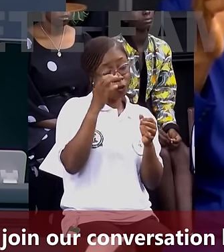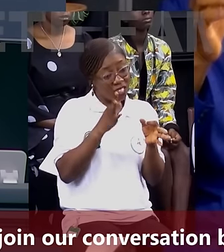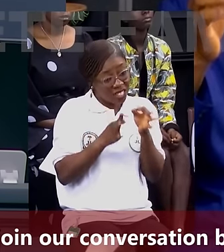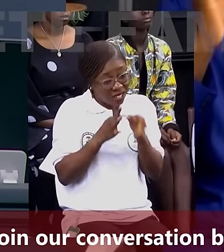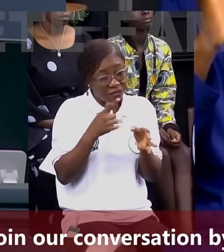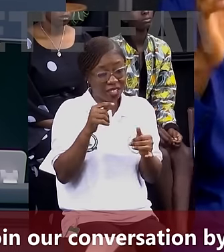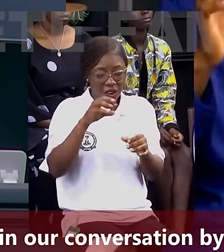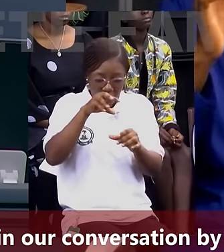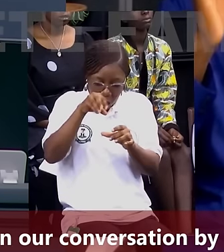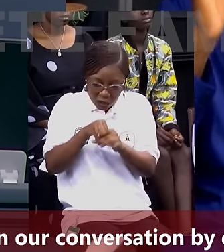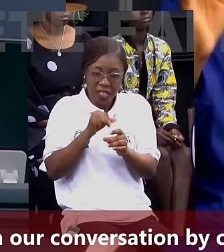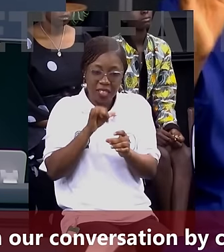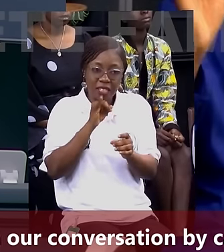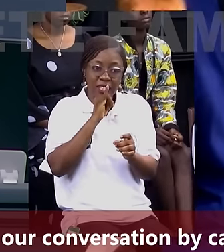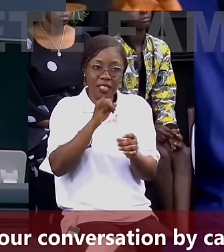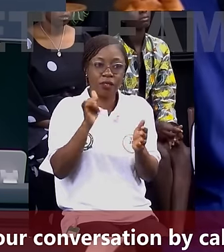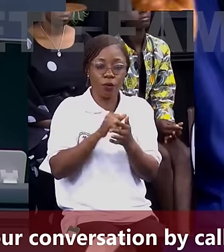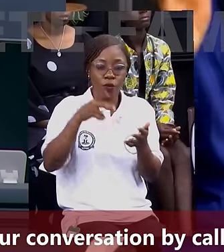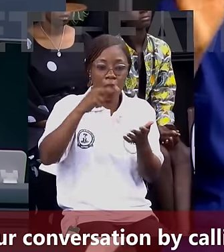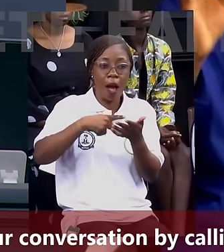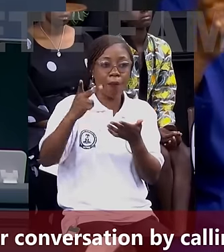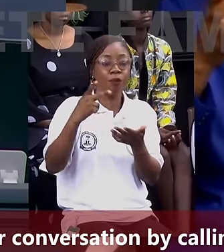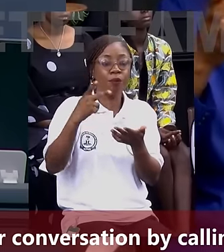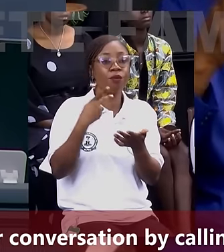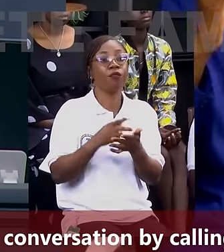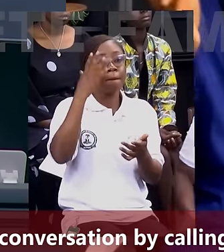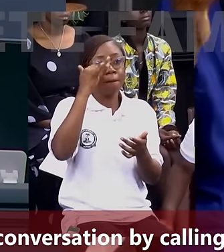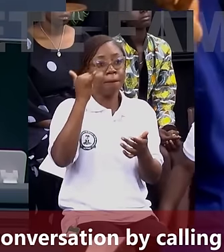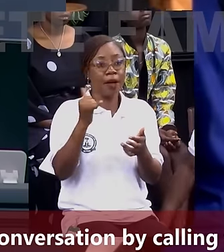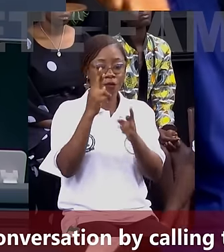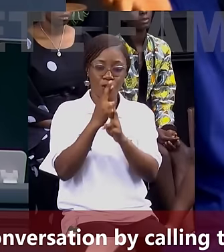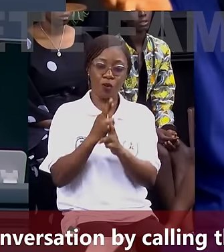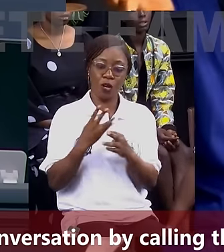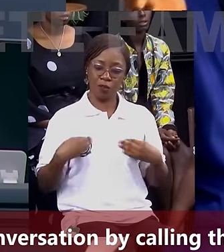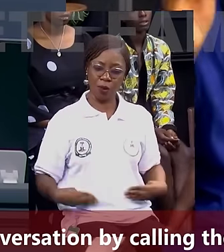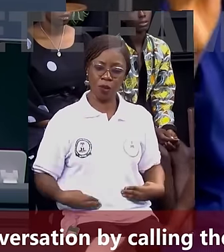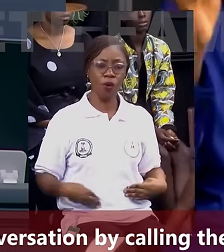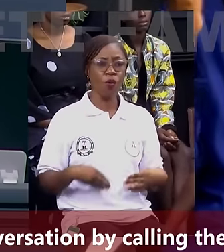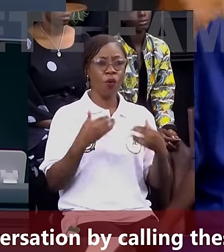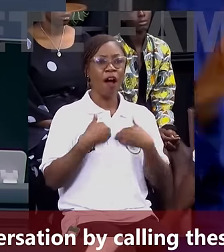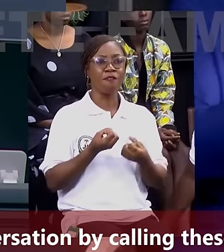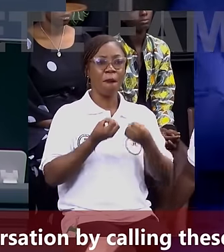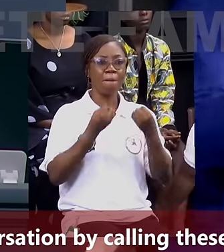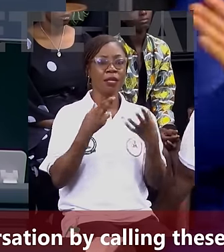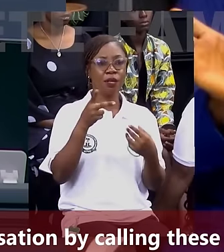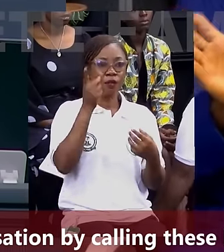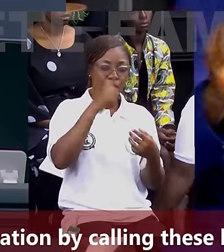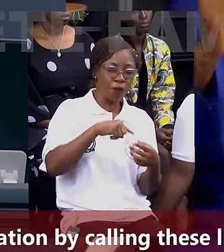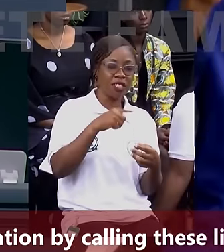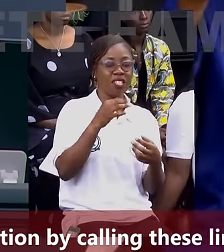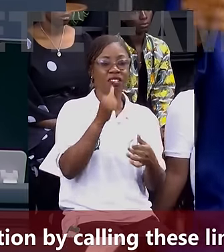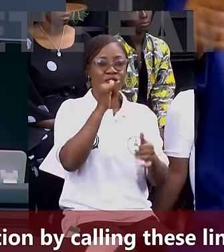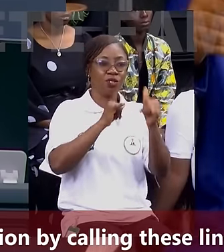content is not certified by the regulatory body, and because there are a lot of fake drinks all around, and they don't go through the